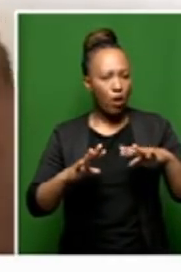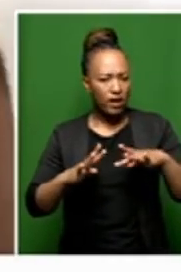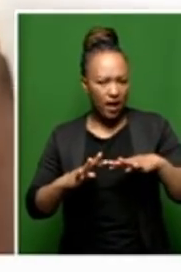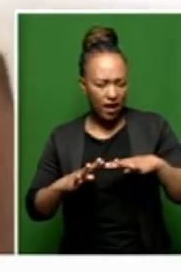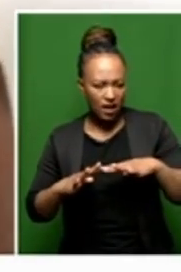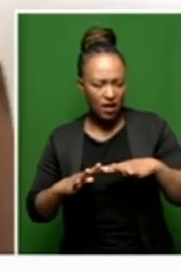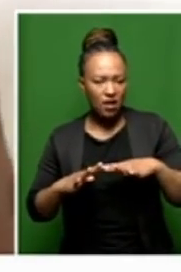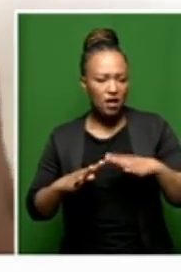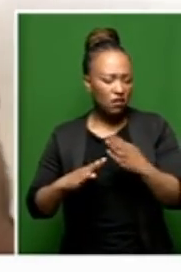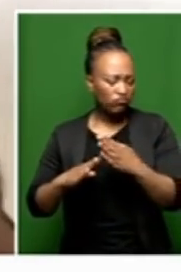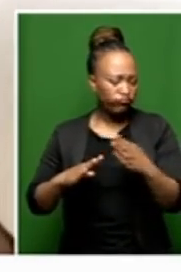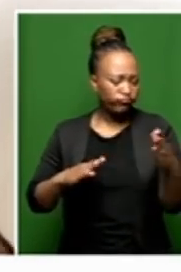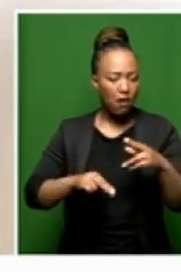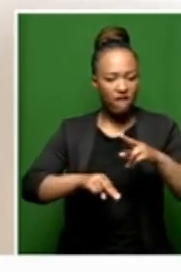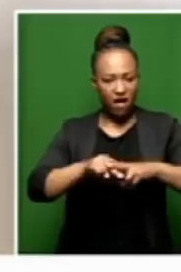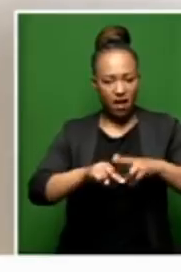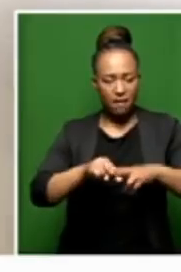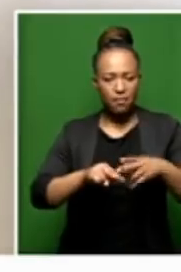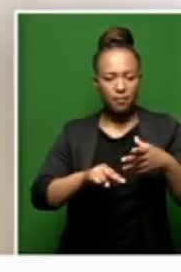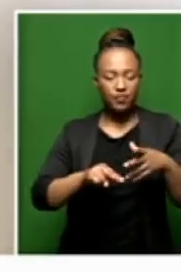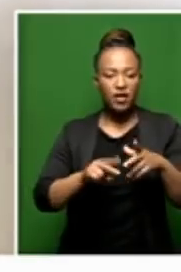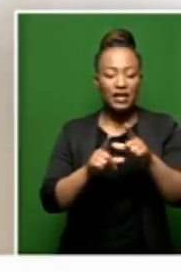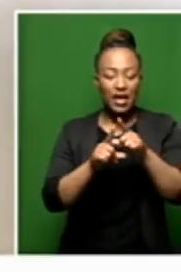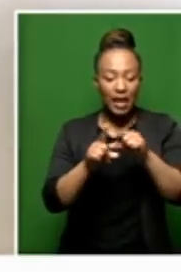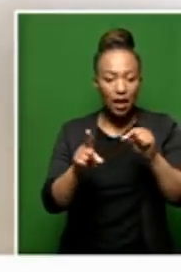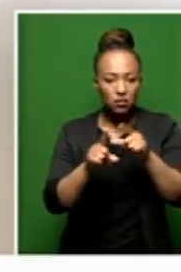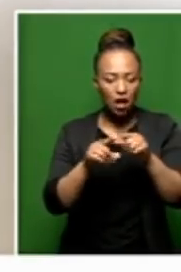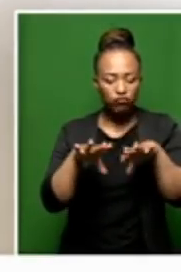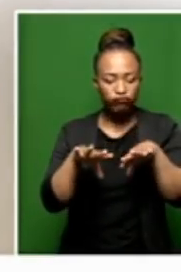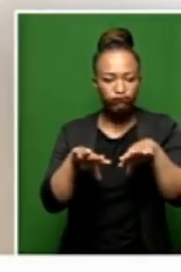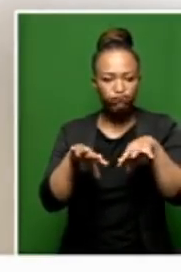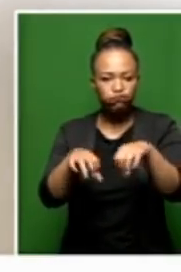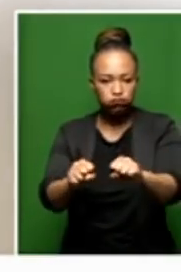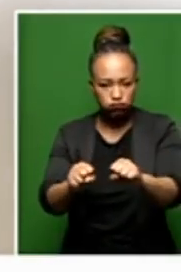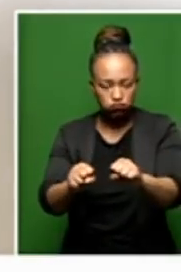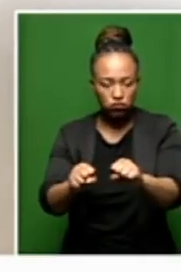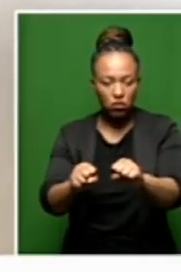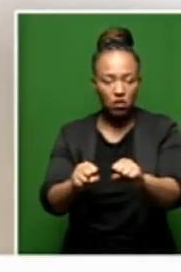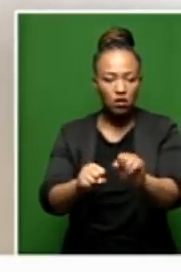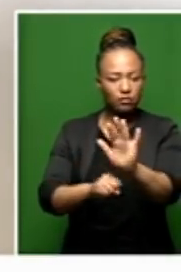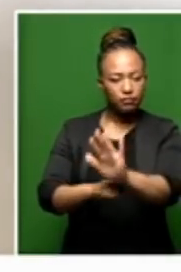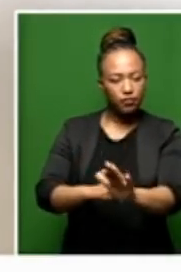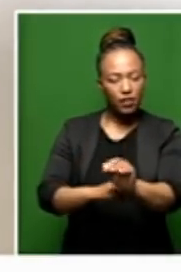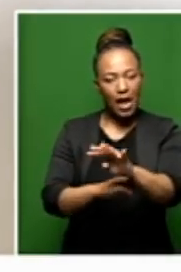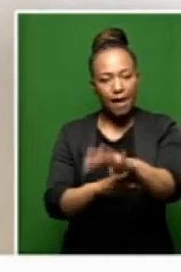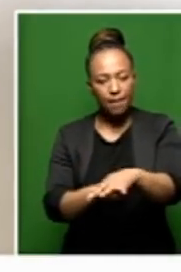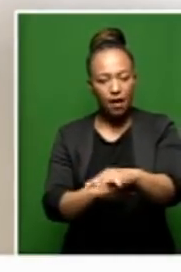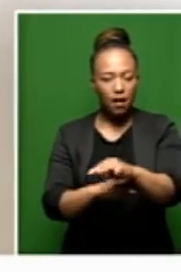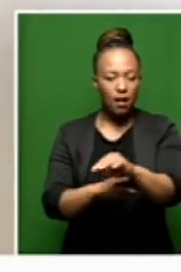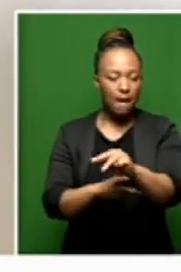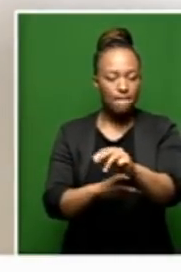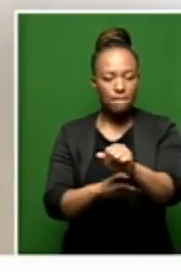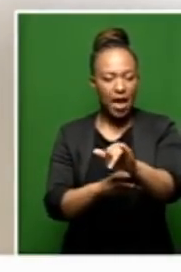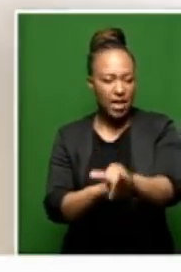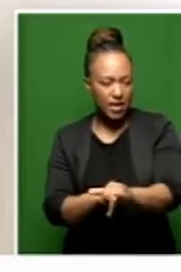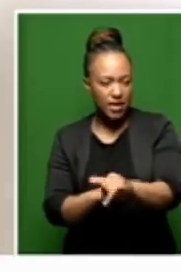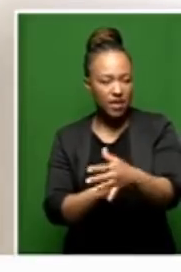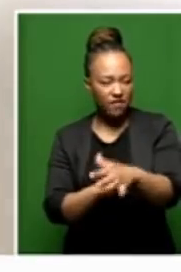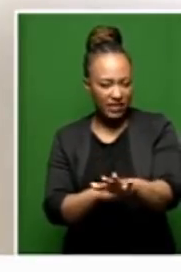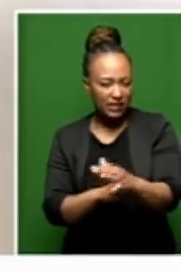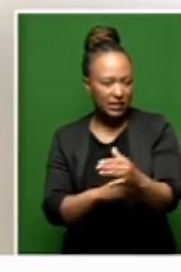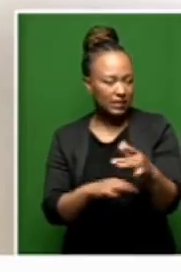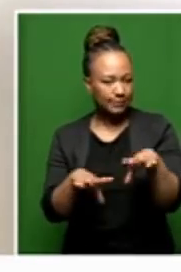wave till February. But Delta occupied its space as soon as it came in middle April, May in our country. And what you